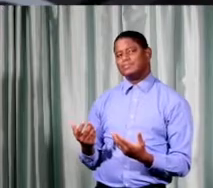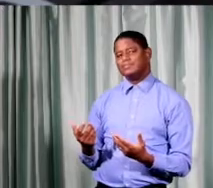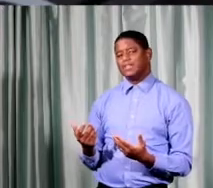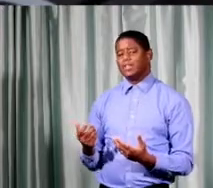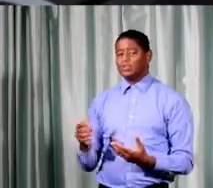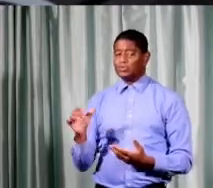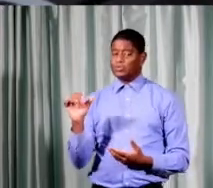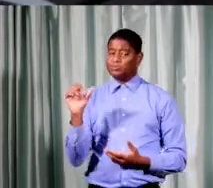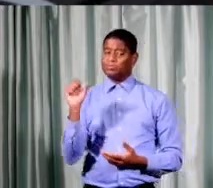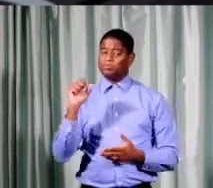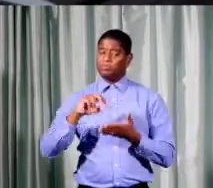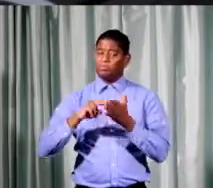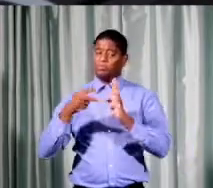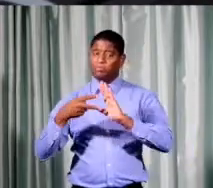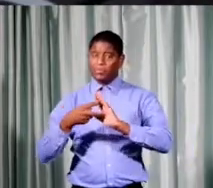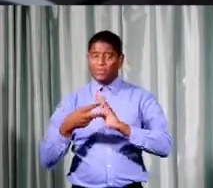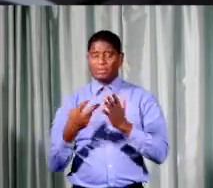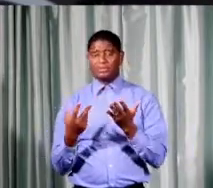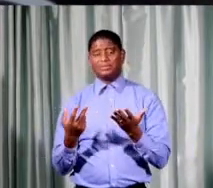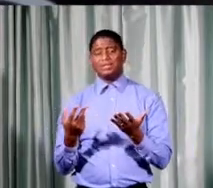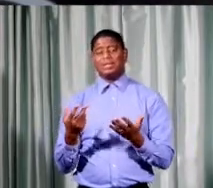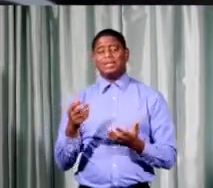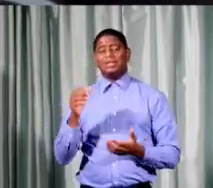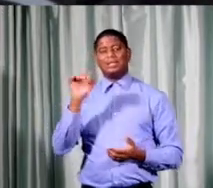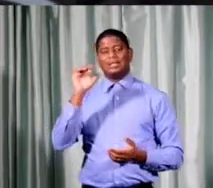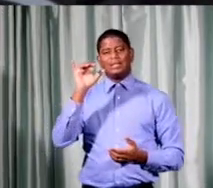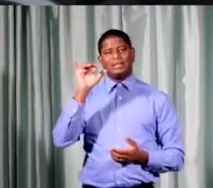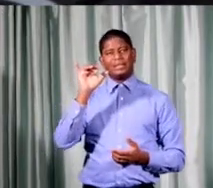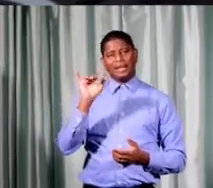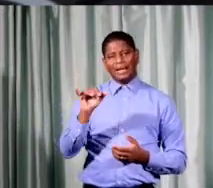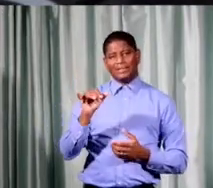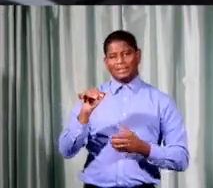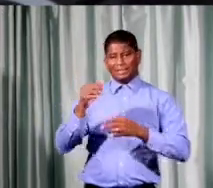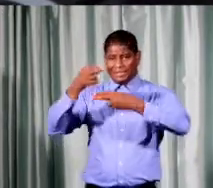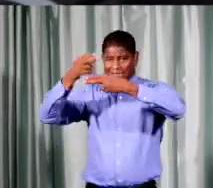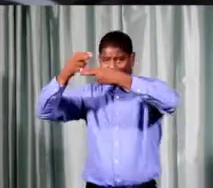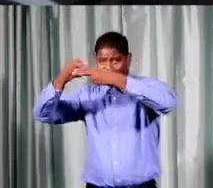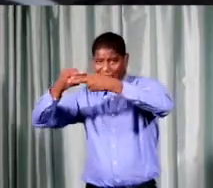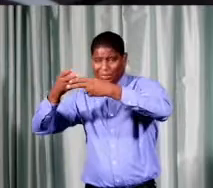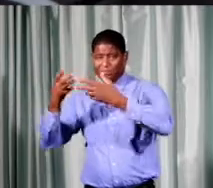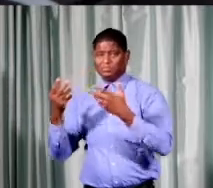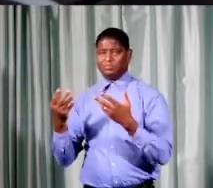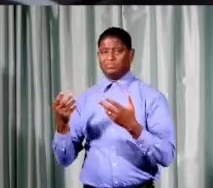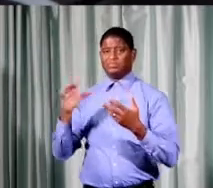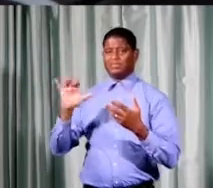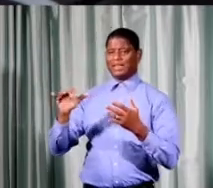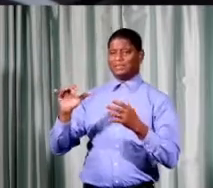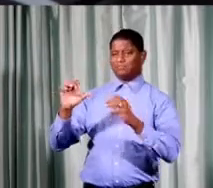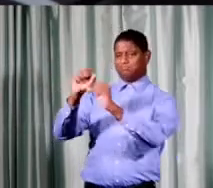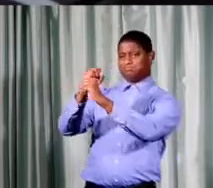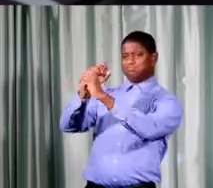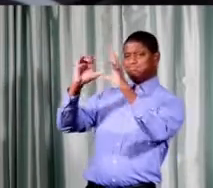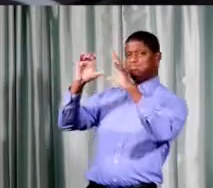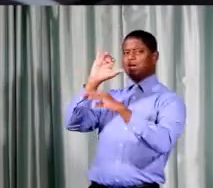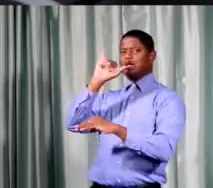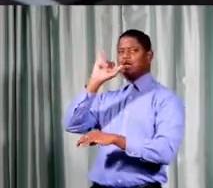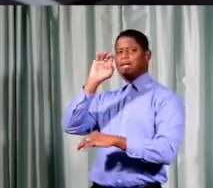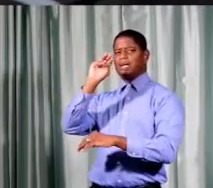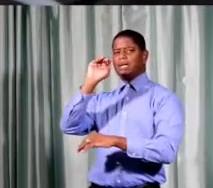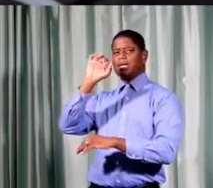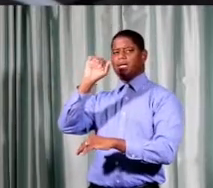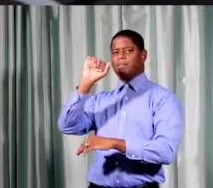brand, image, goodwill are not in a company's